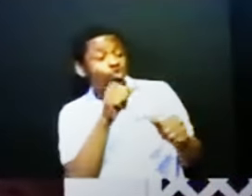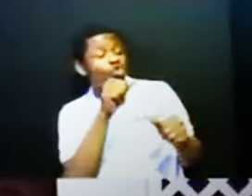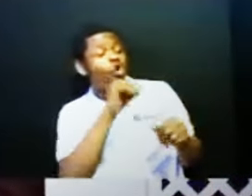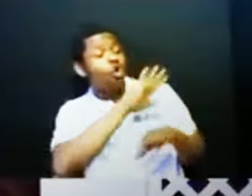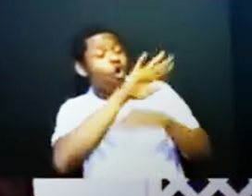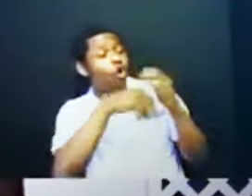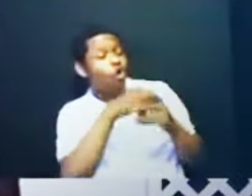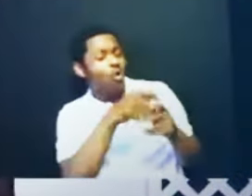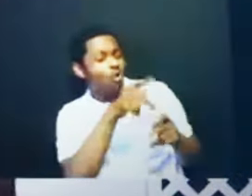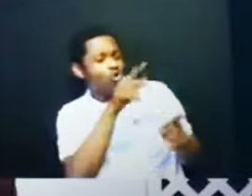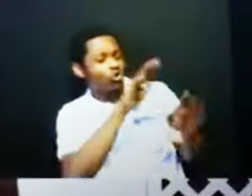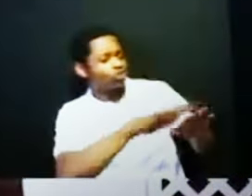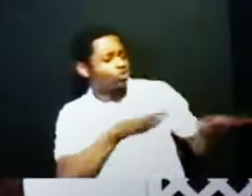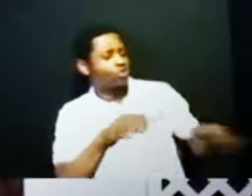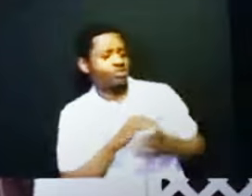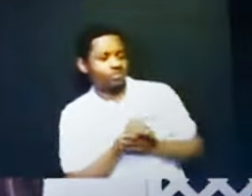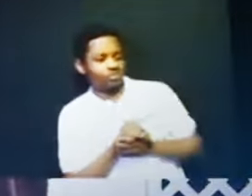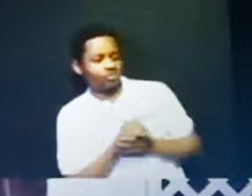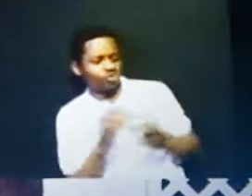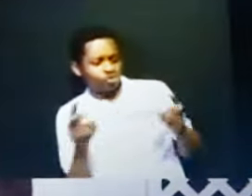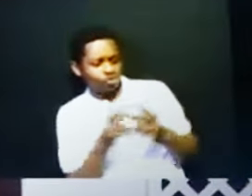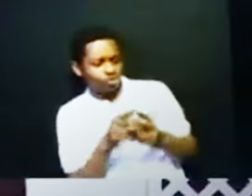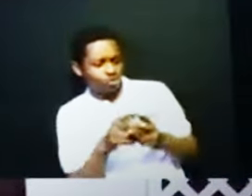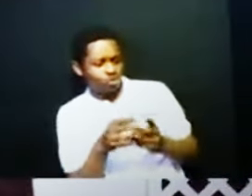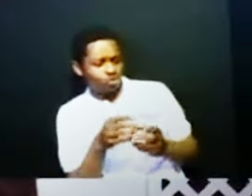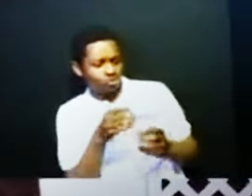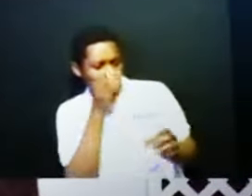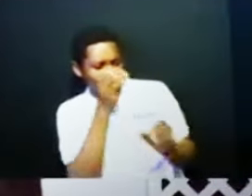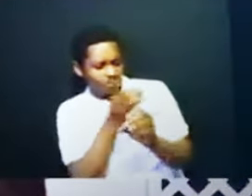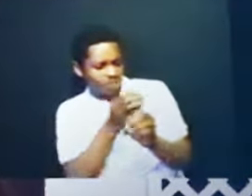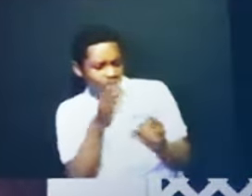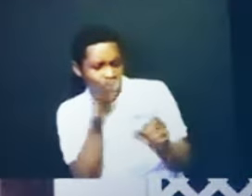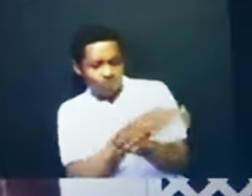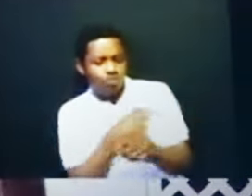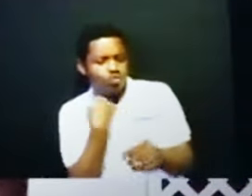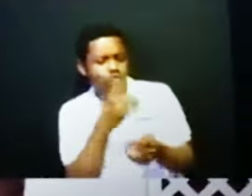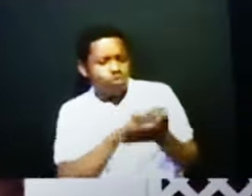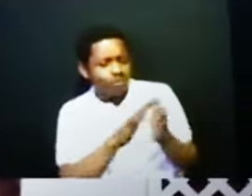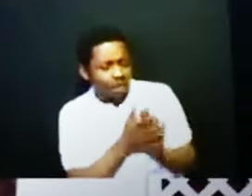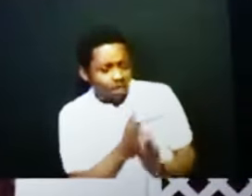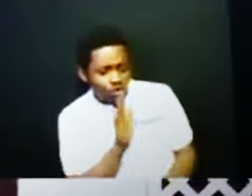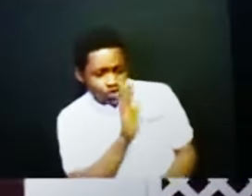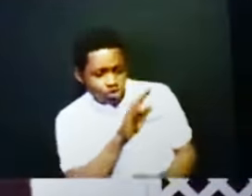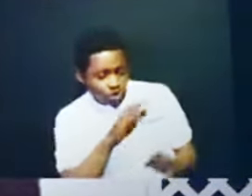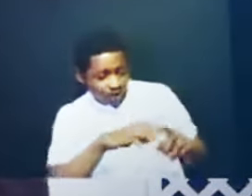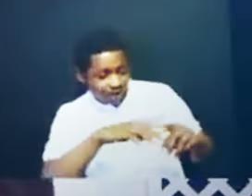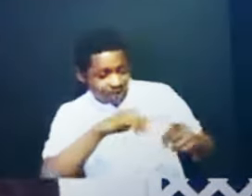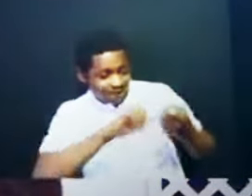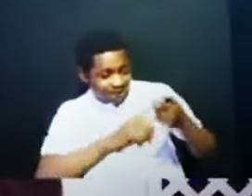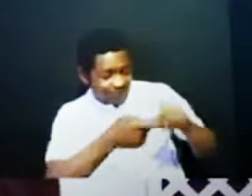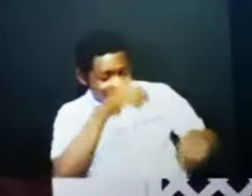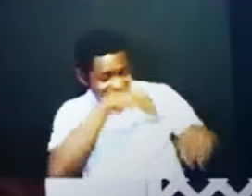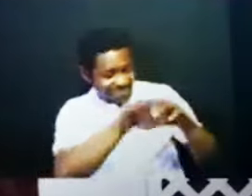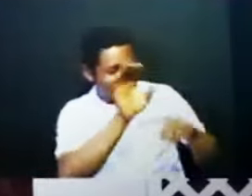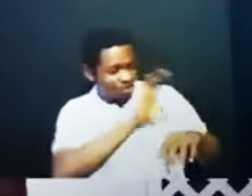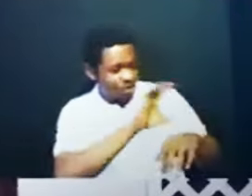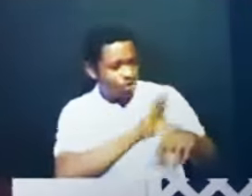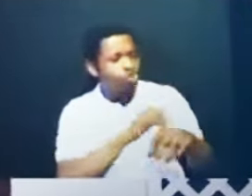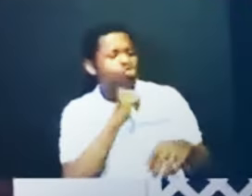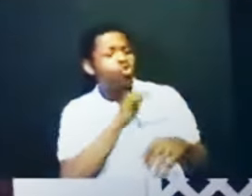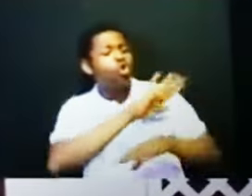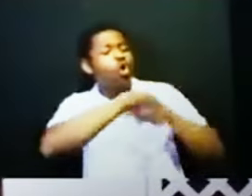careful who becomes your friend in the church house. Not all of them are